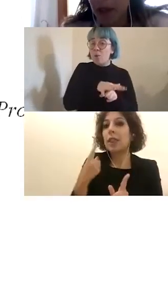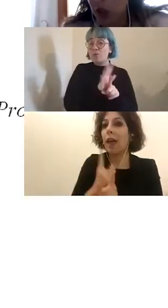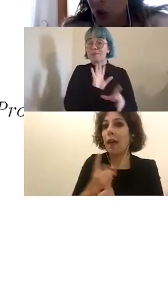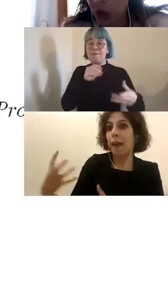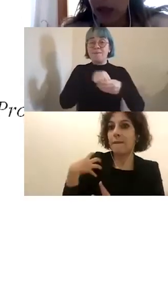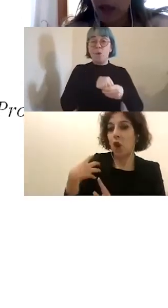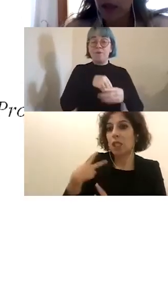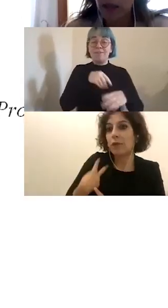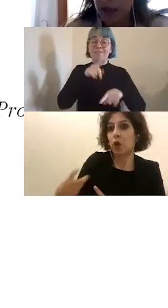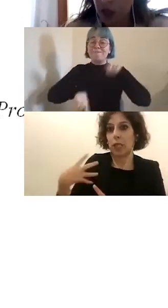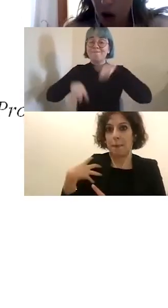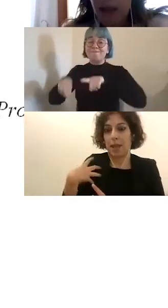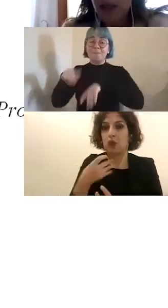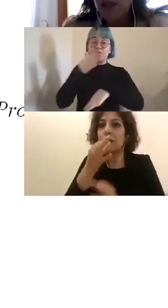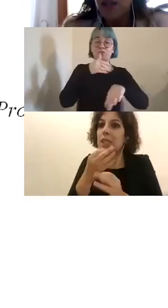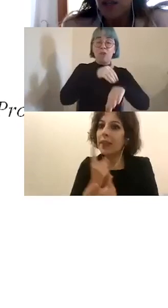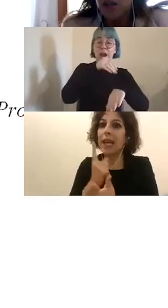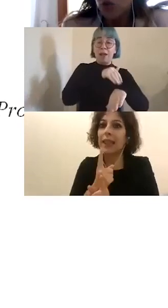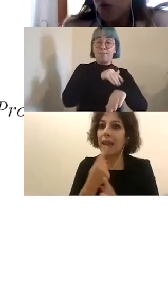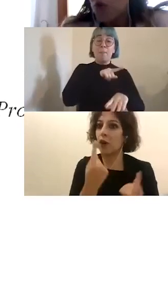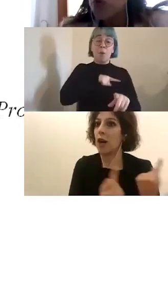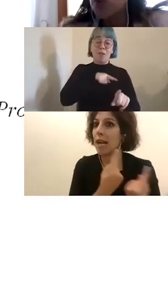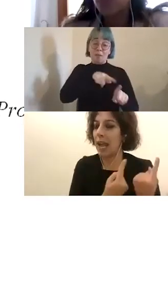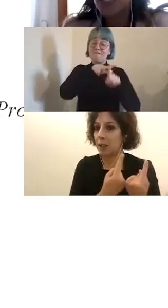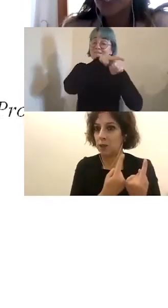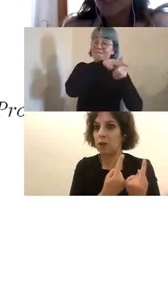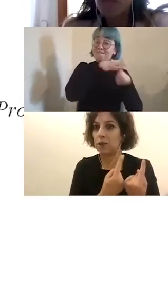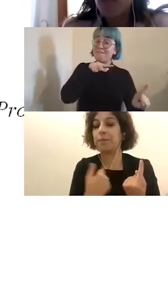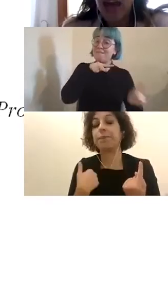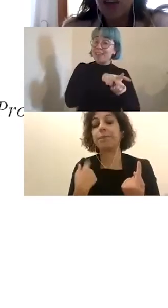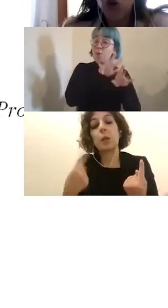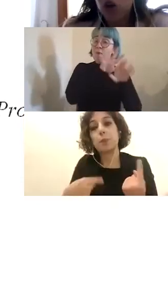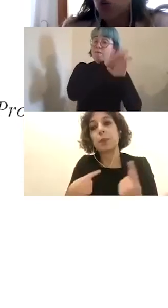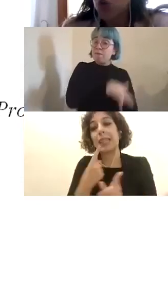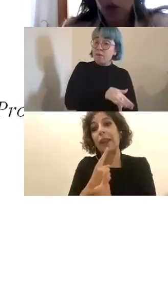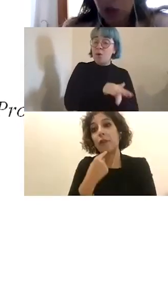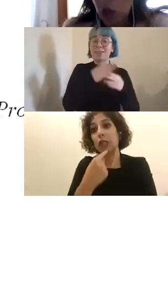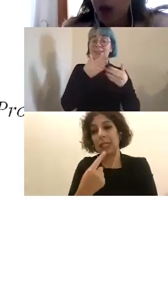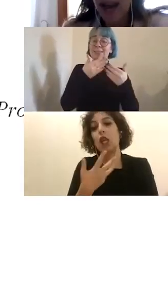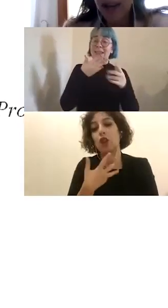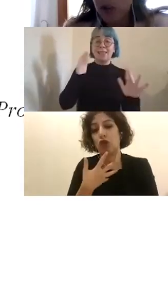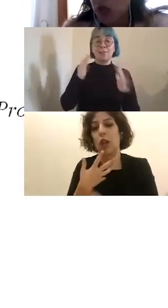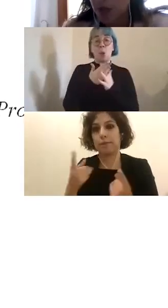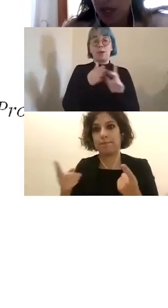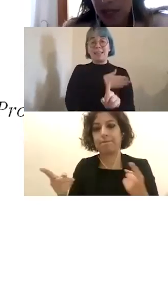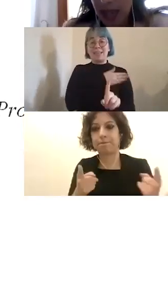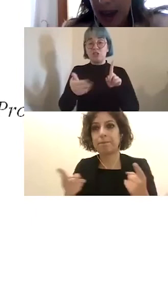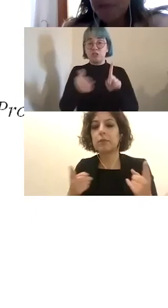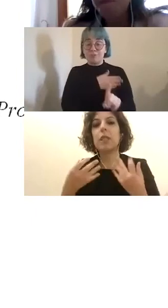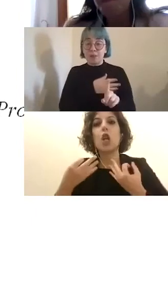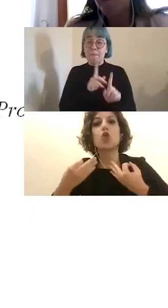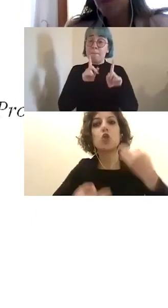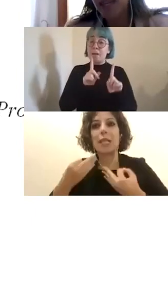those crimes because they were victims of coercion and of exploitation. I must